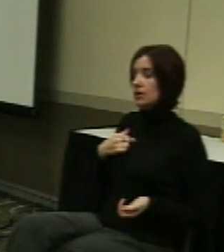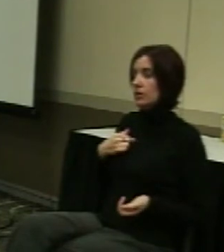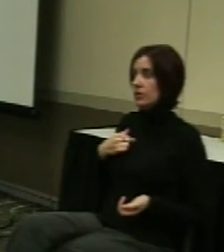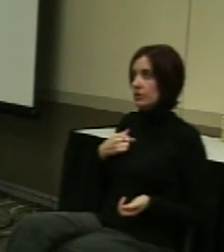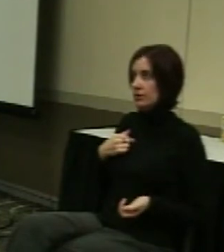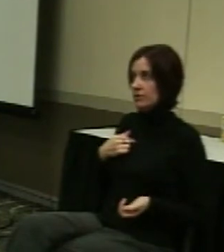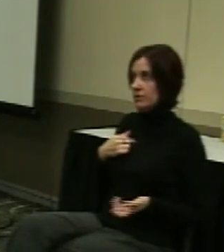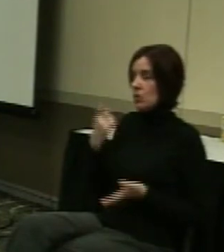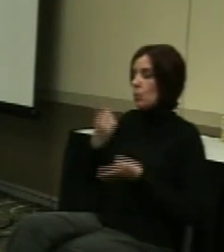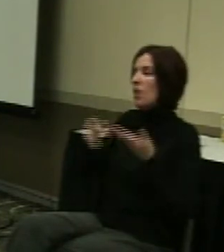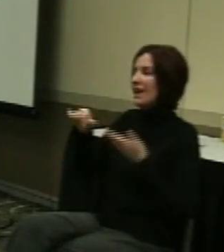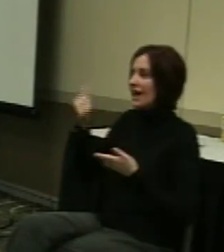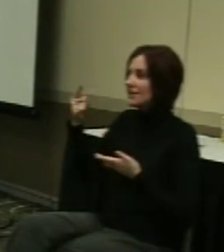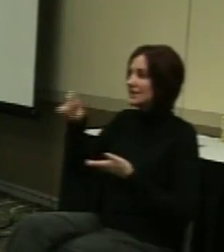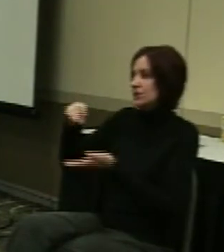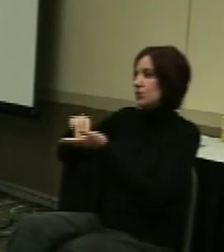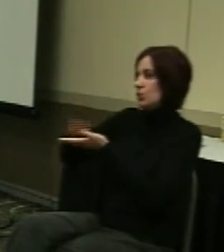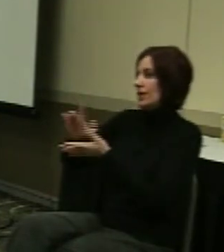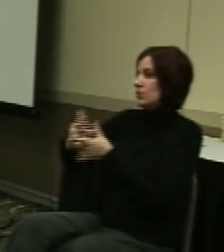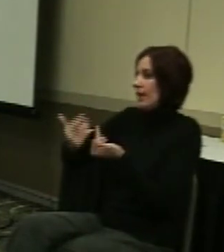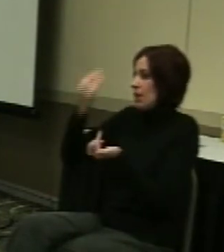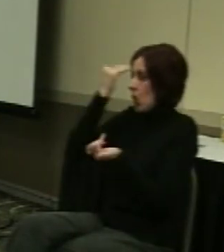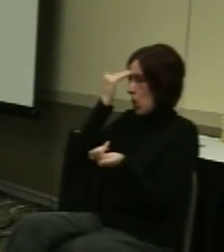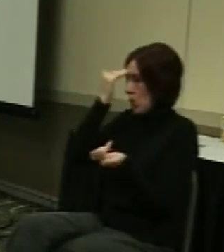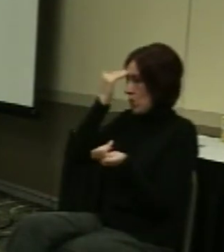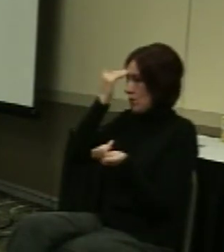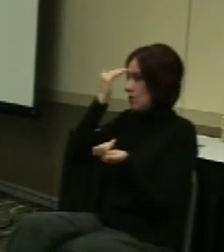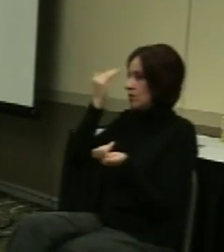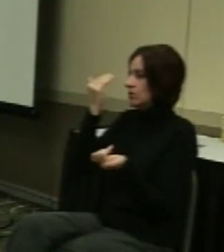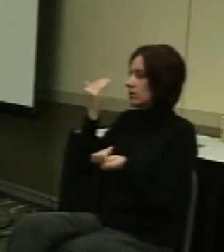What else needs to be on that paper so you know?